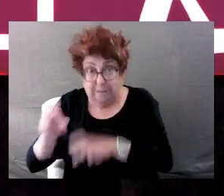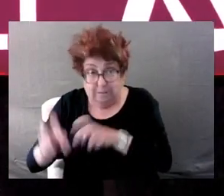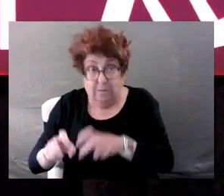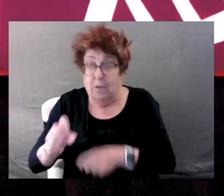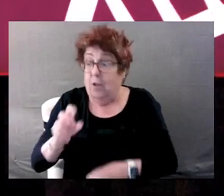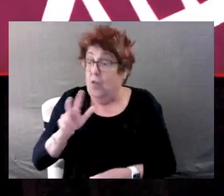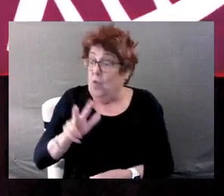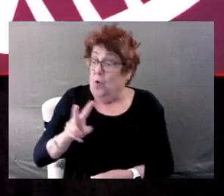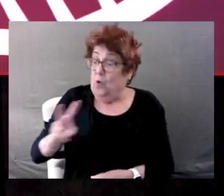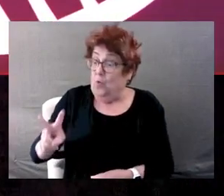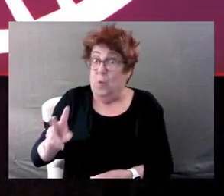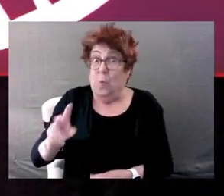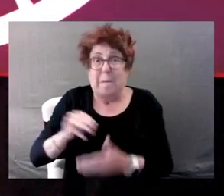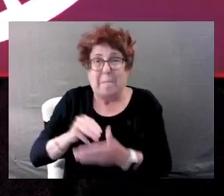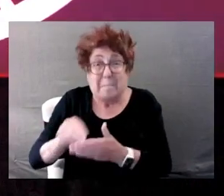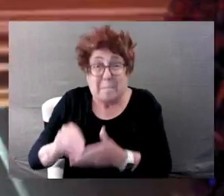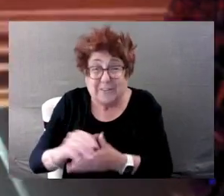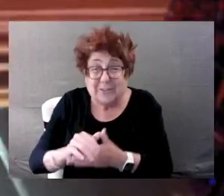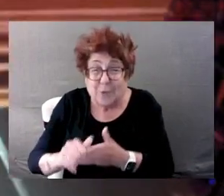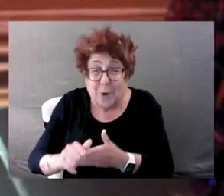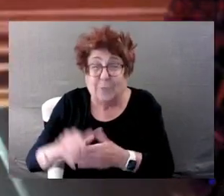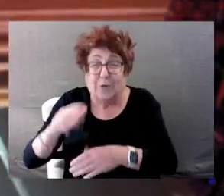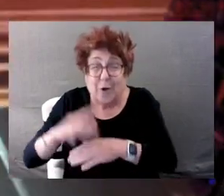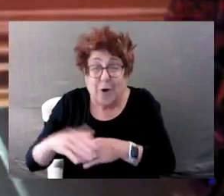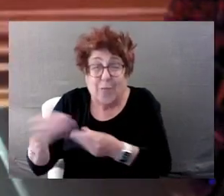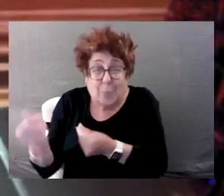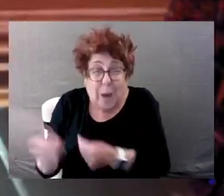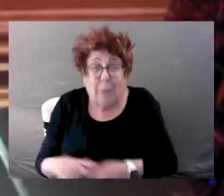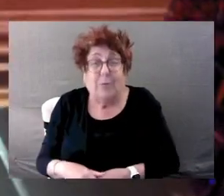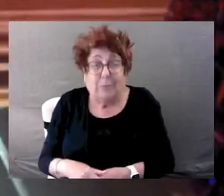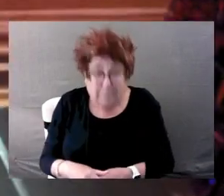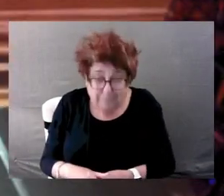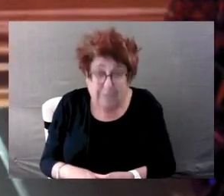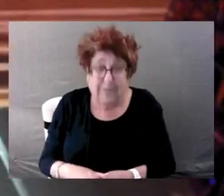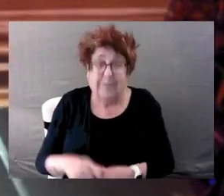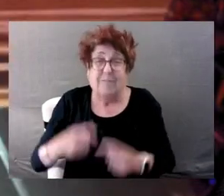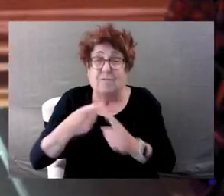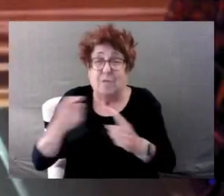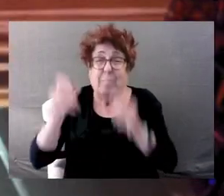grassroots Black-led groups just on vision.